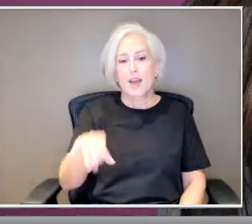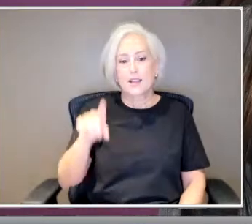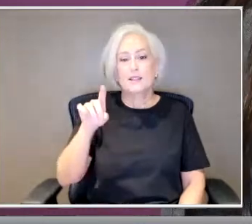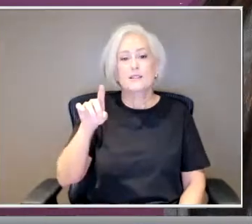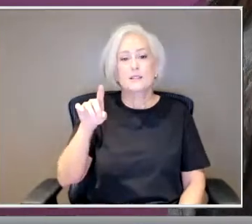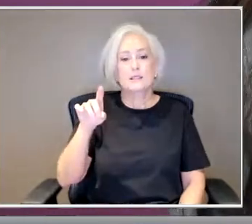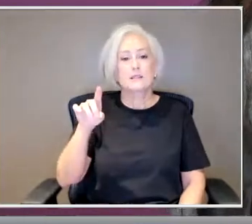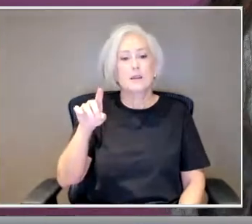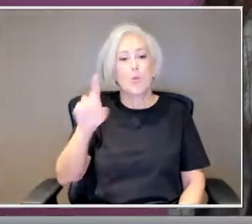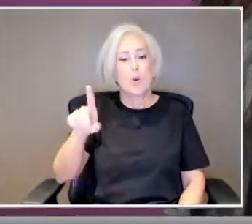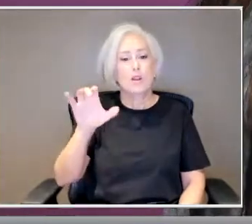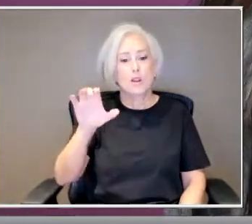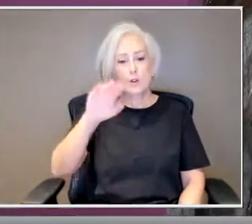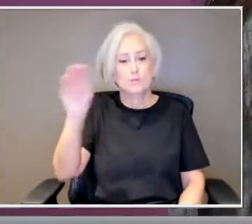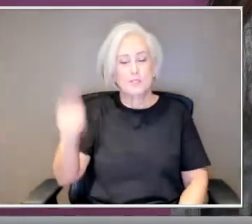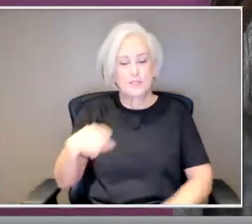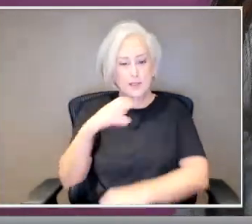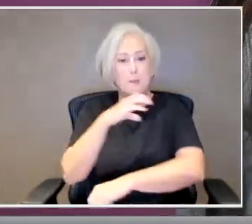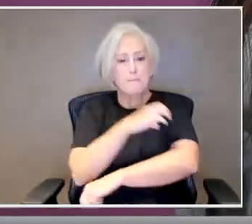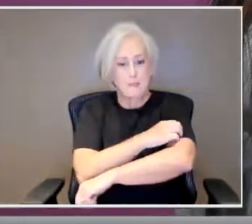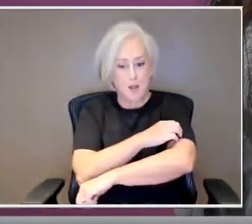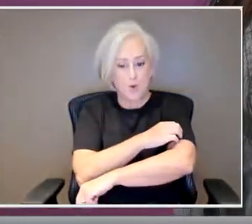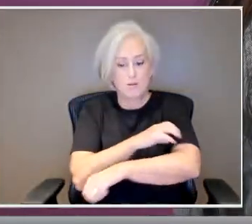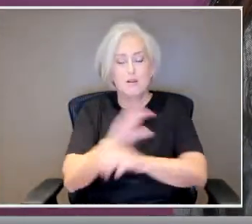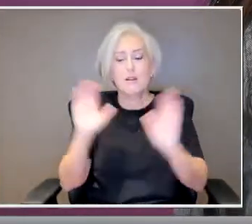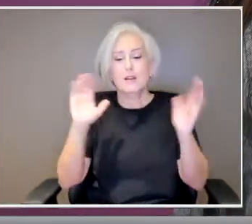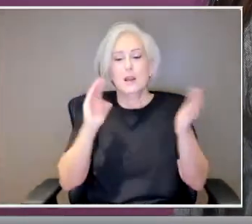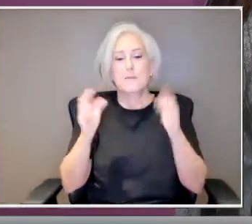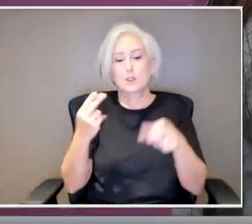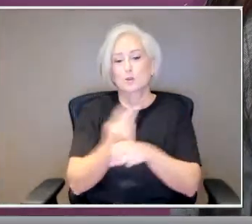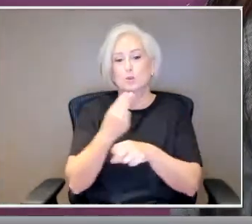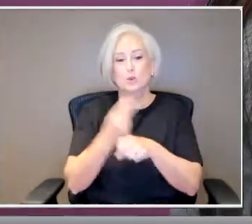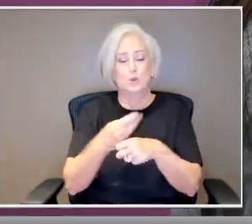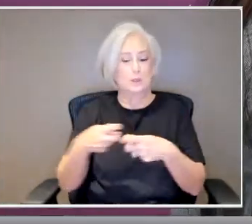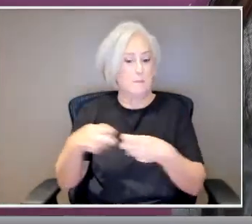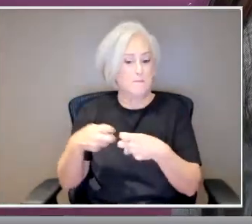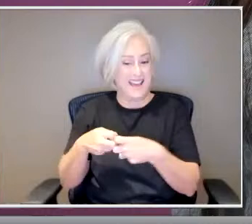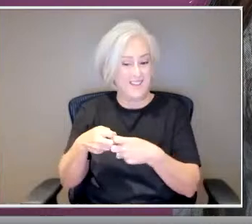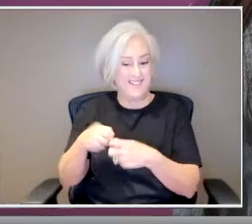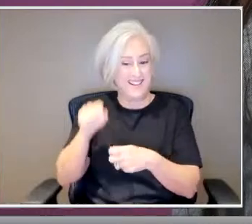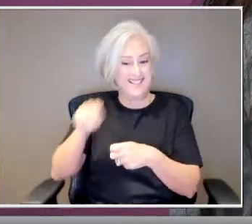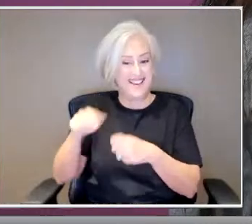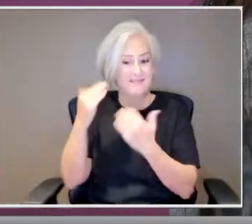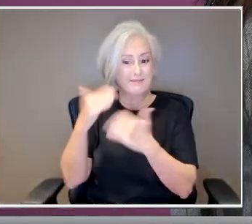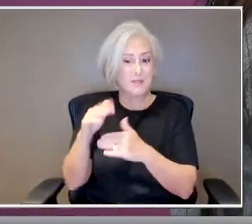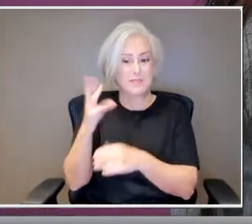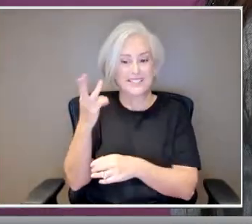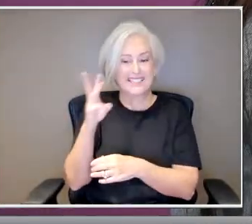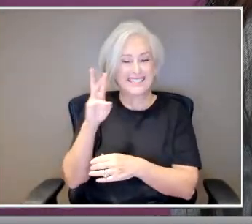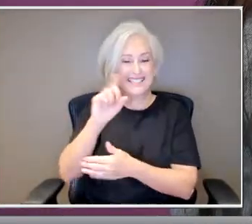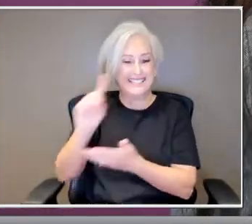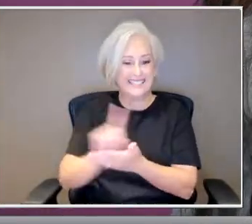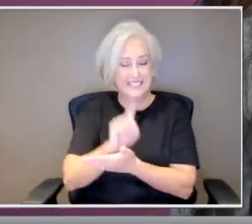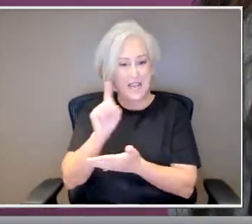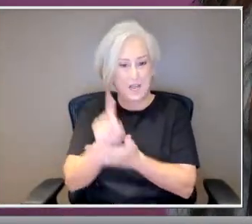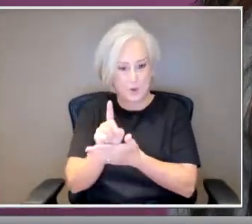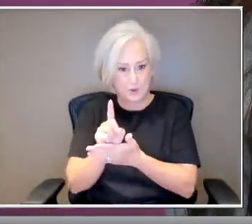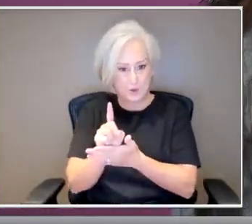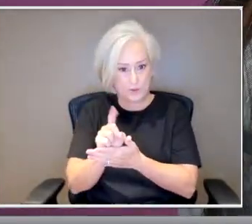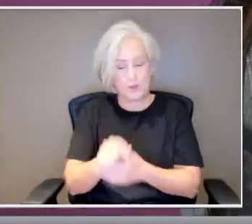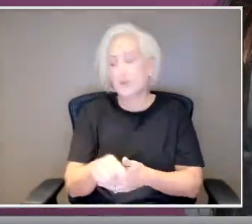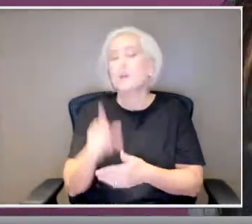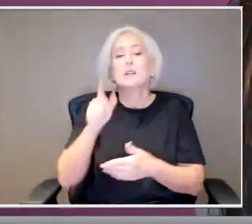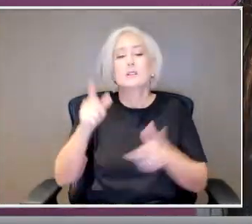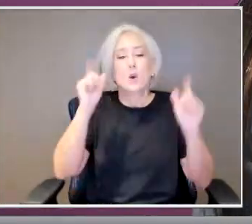is 16 hours. So you wake up, you unscrew from the wall unit, then you change